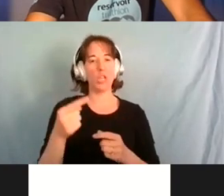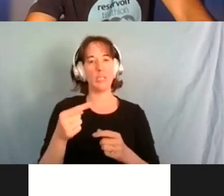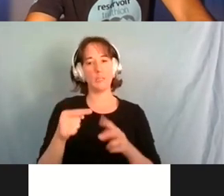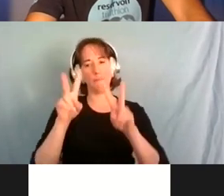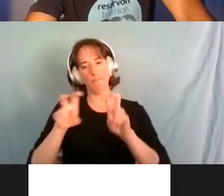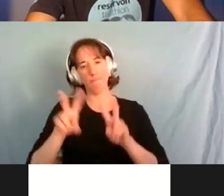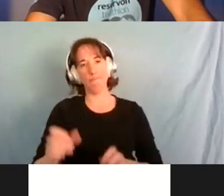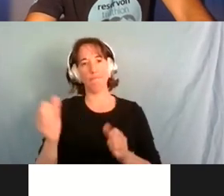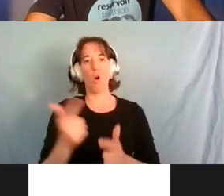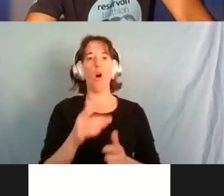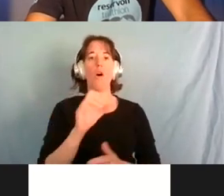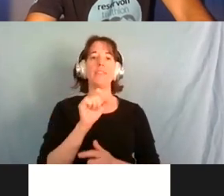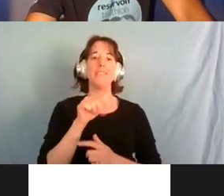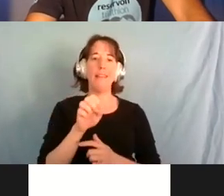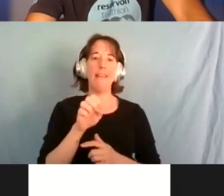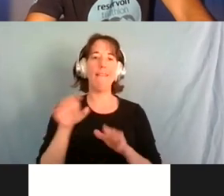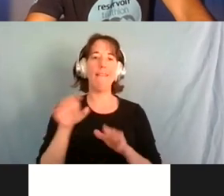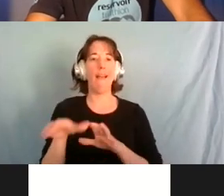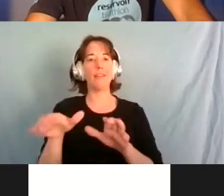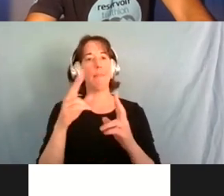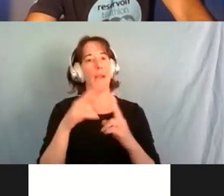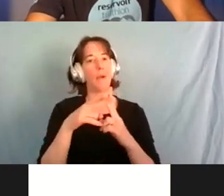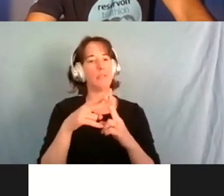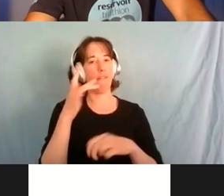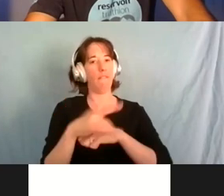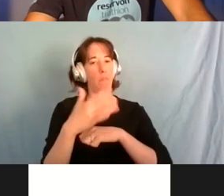action pairs available to it and